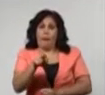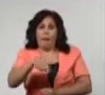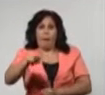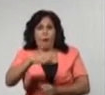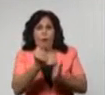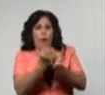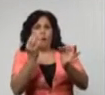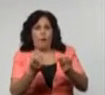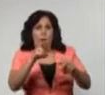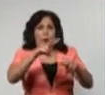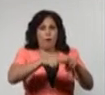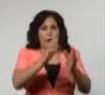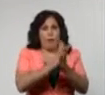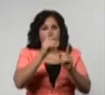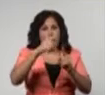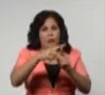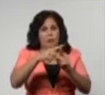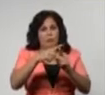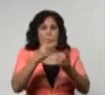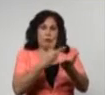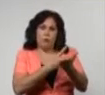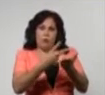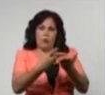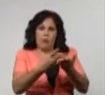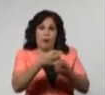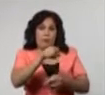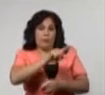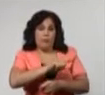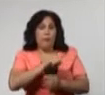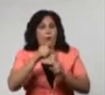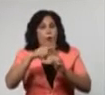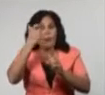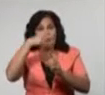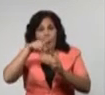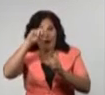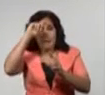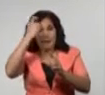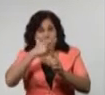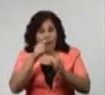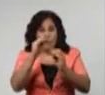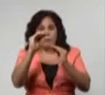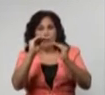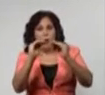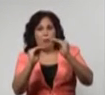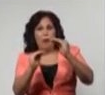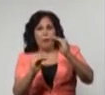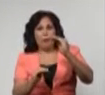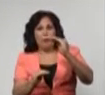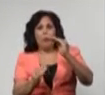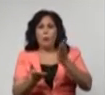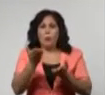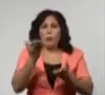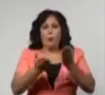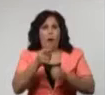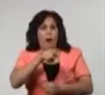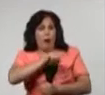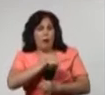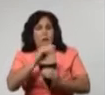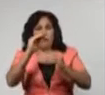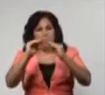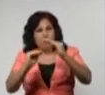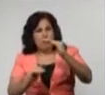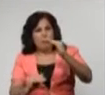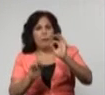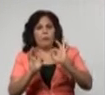confirmed cases over the past several days. In both cases, the rates are below